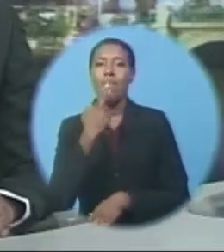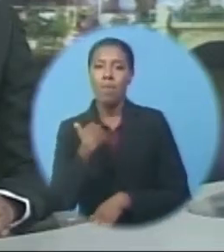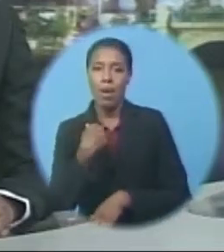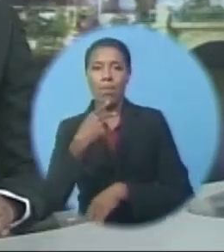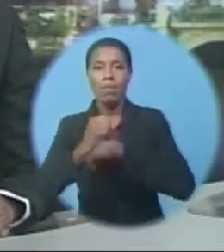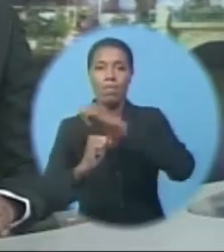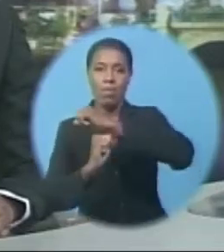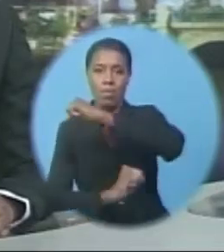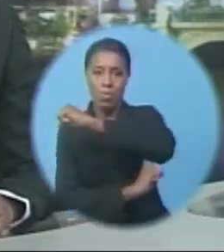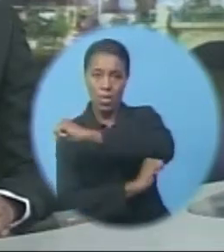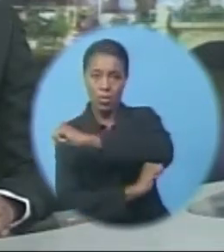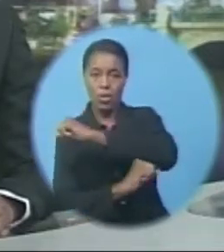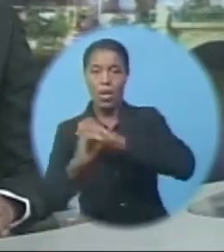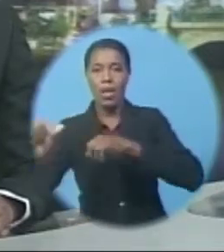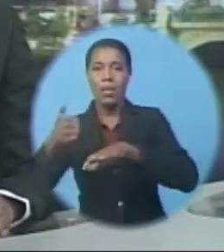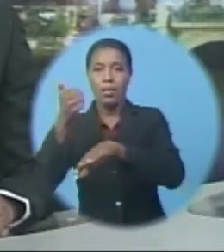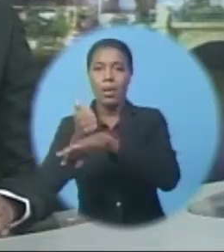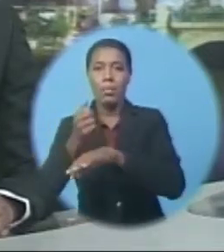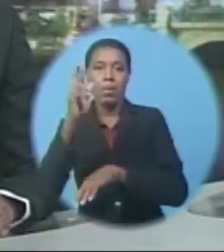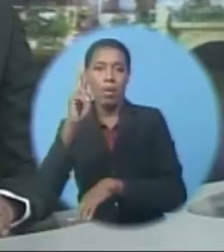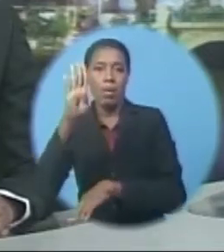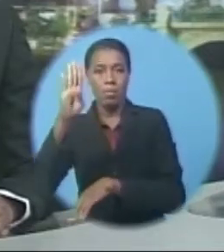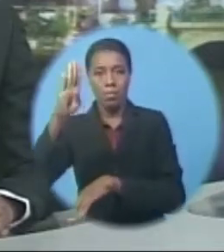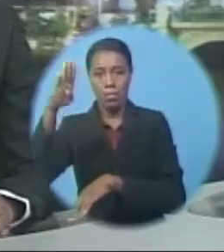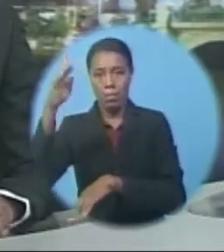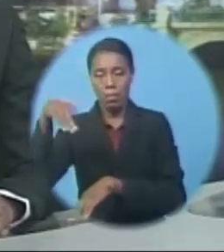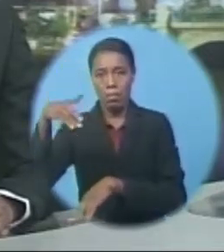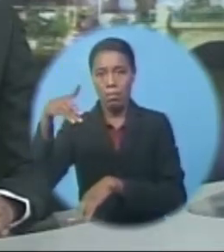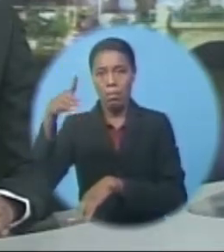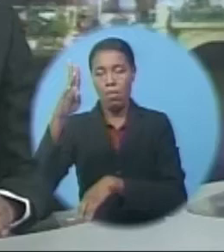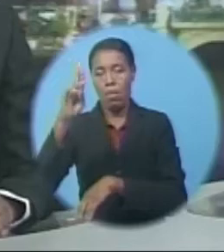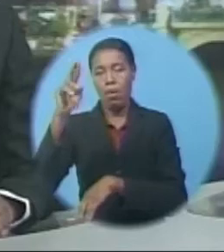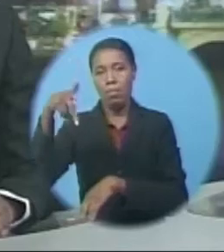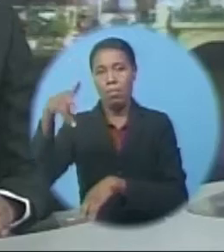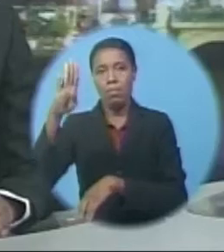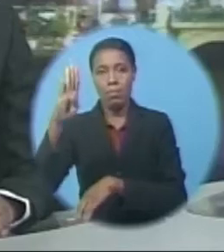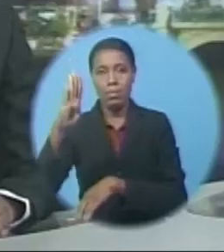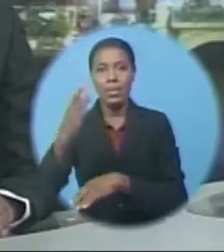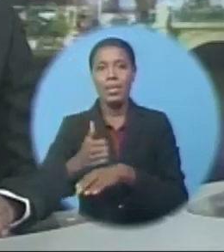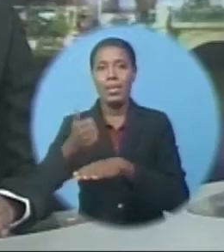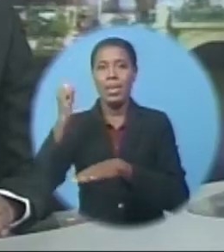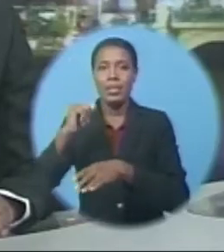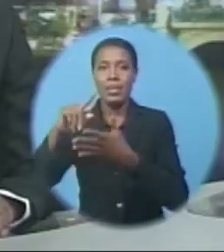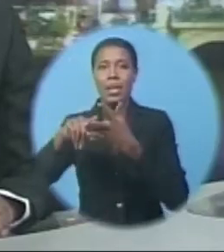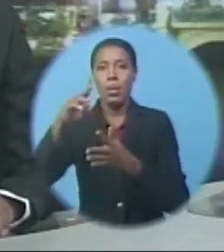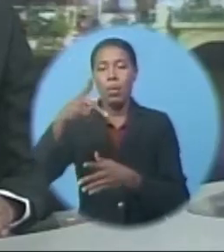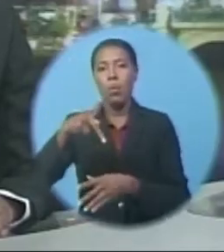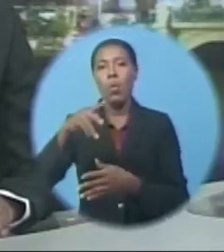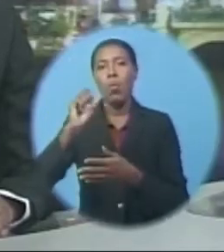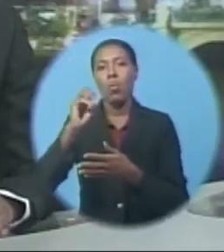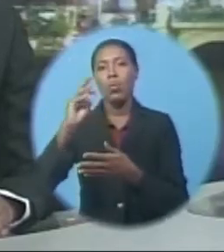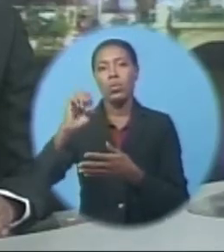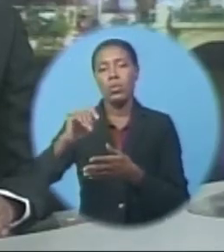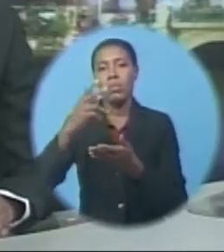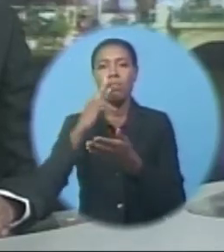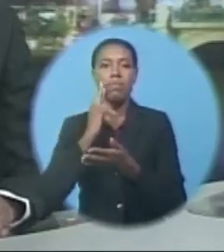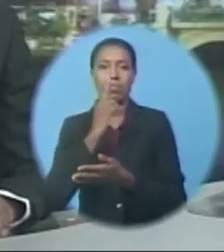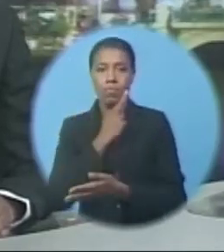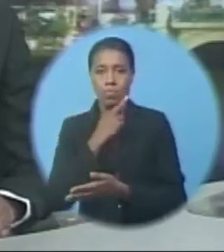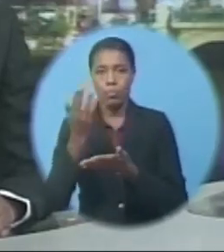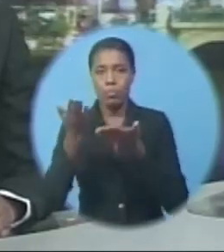the brainchild of Stetson Red Plastic Bag Wheelchair, was launched yesterday at a Pure Ocean restaurant. Lisa Broom was there and files this